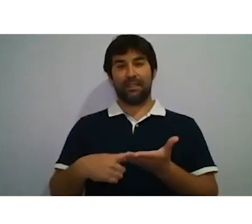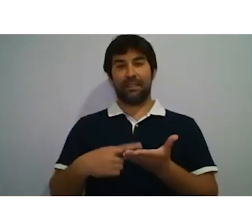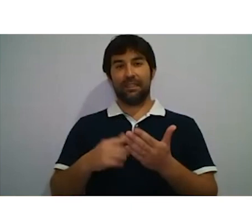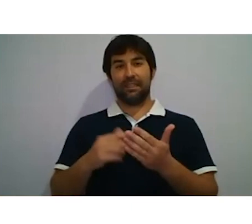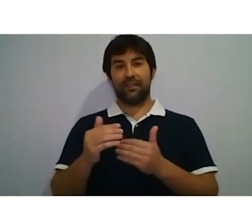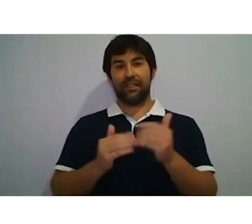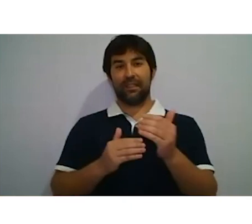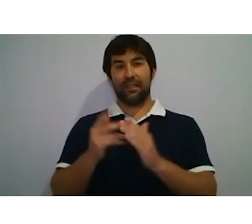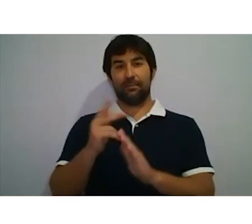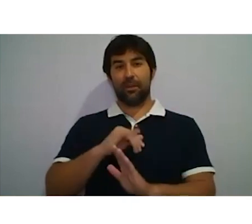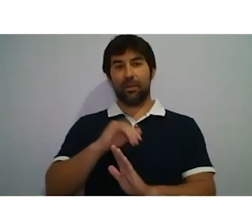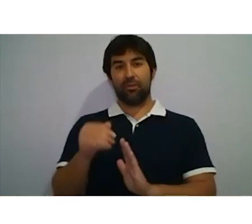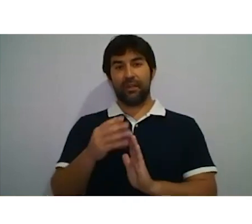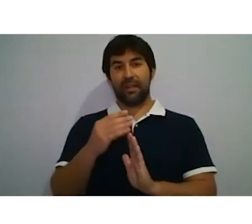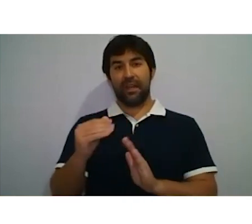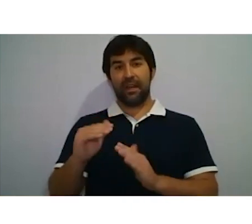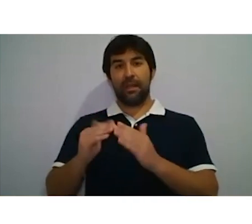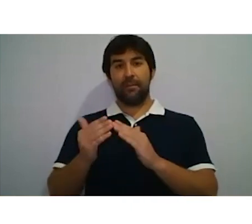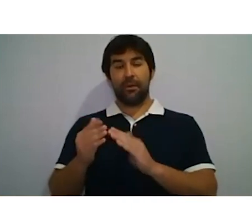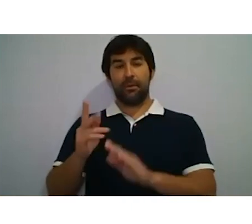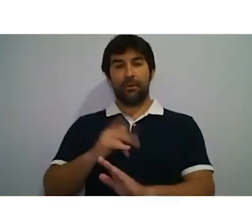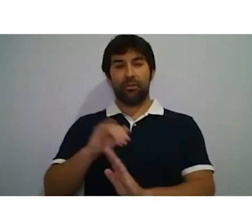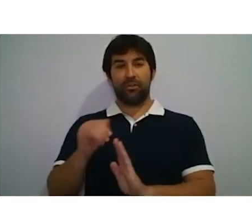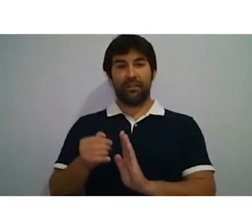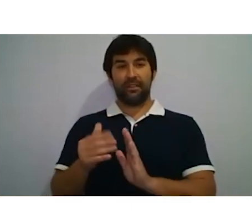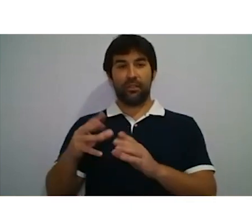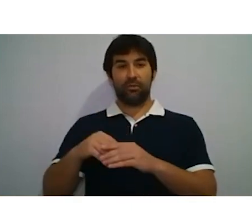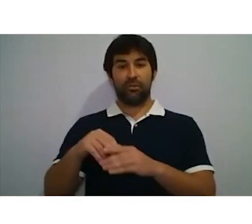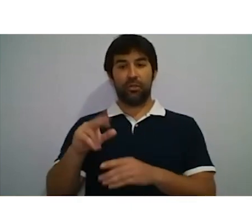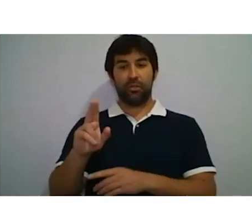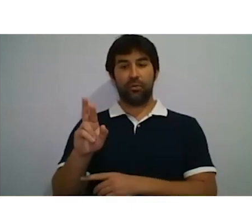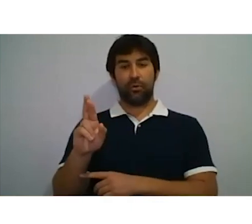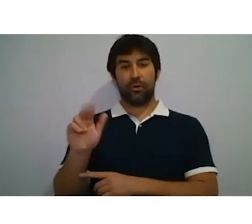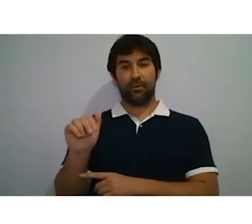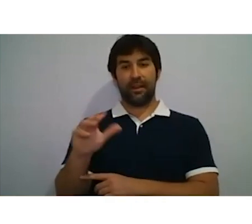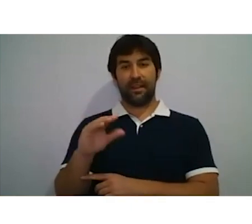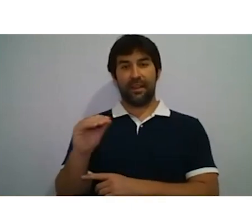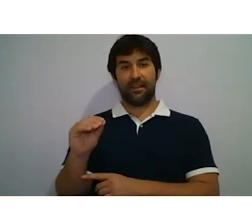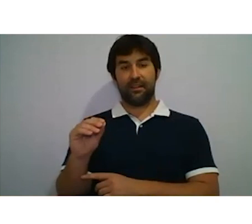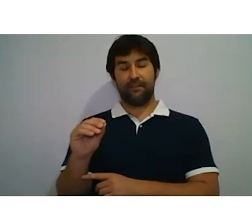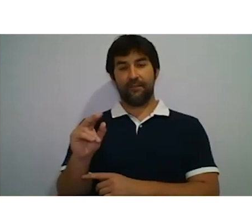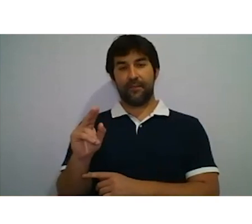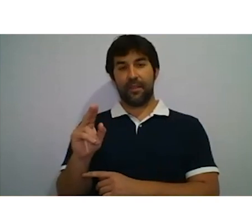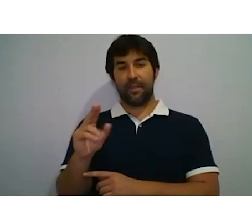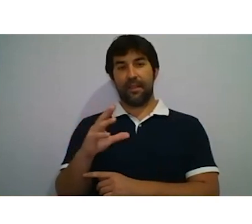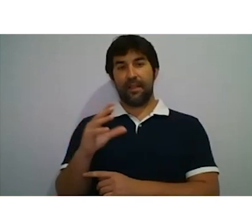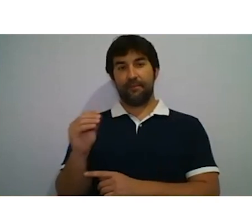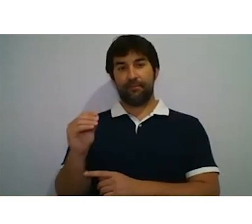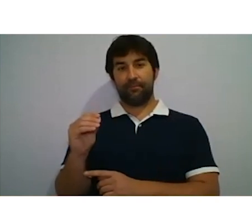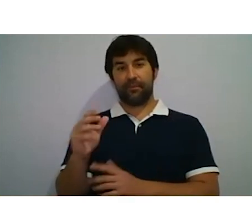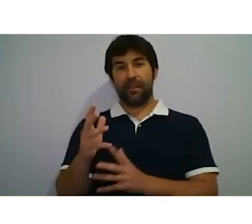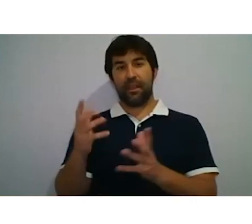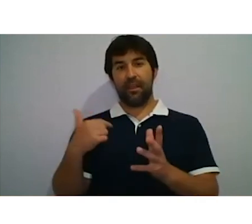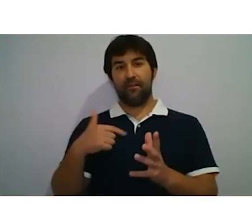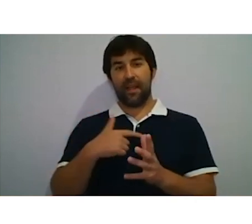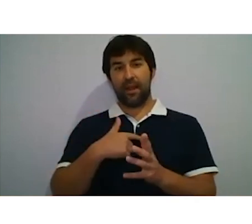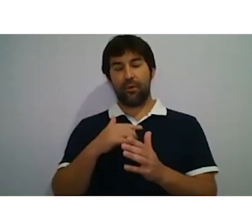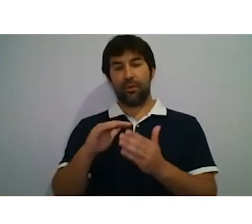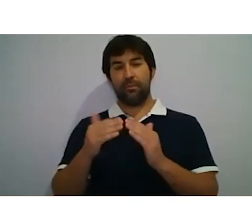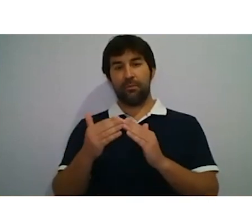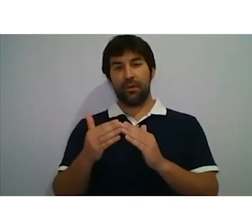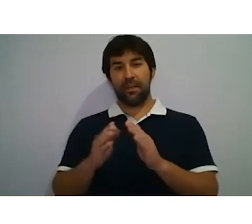things like street conditions and how do poor street conditions overlay with certain racial populations. And that was something that when Director Ricks